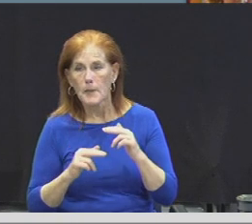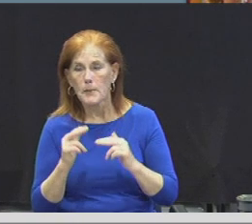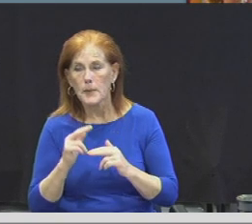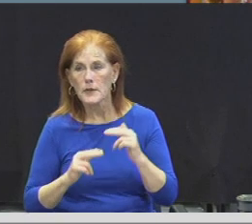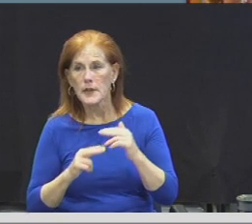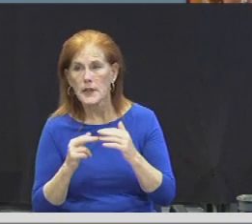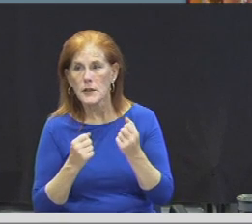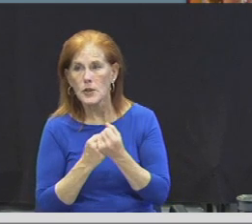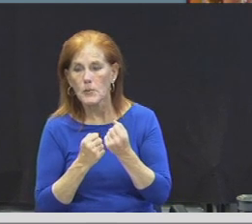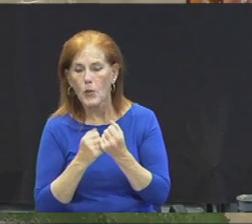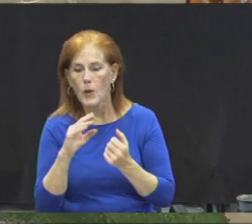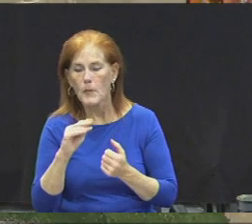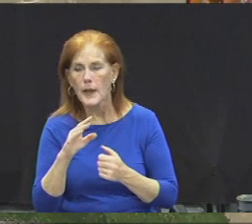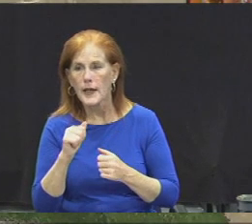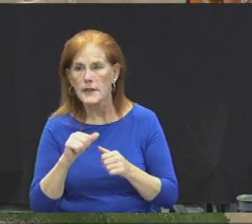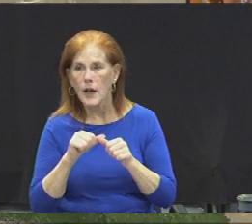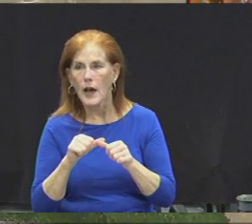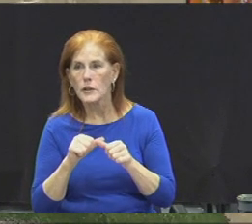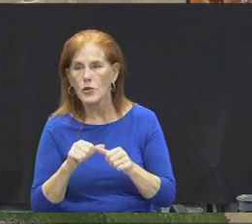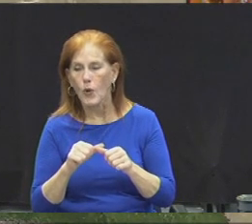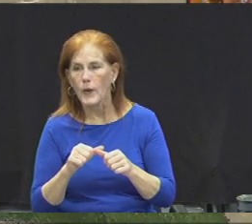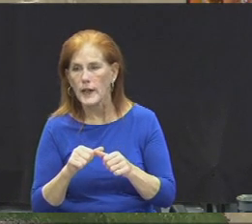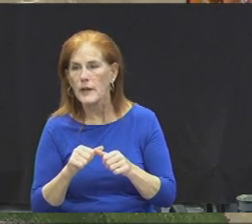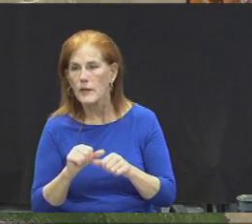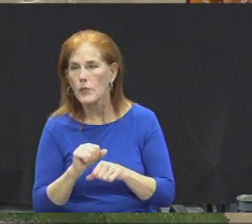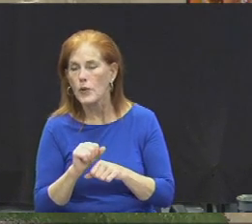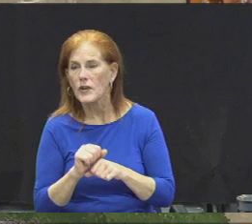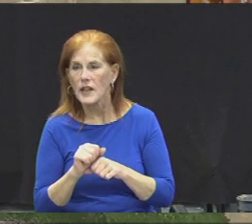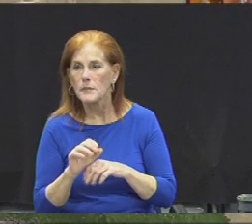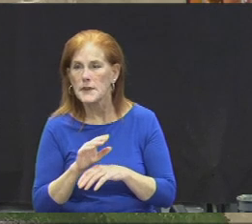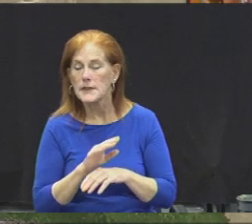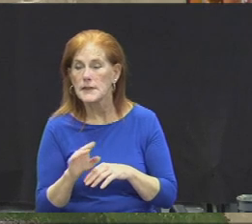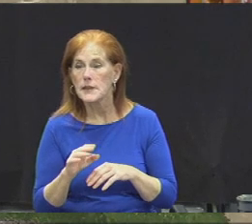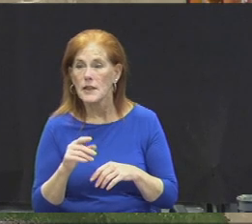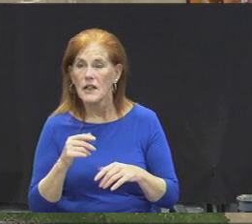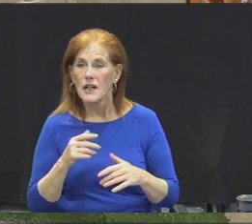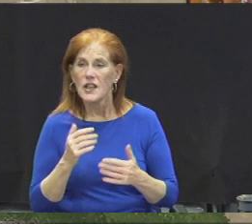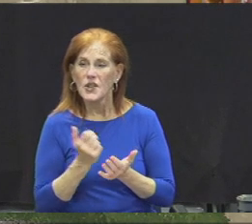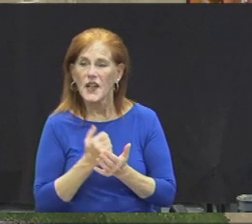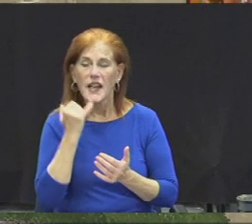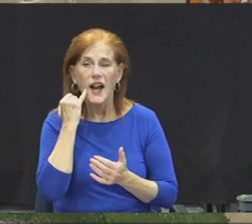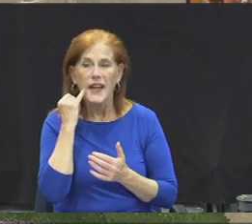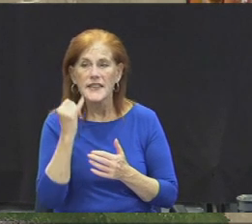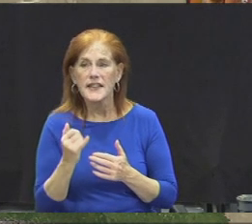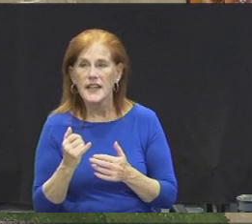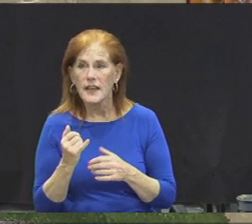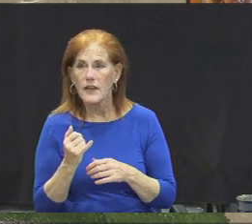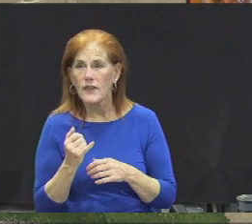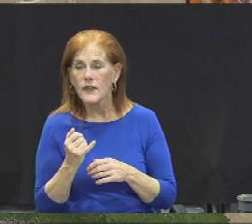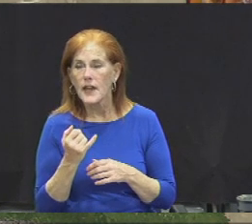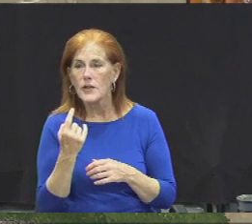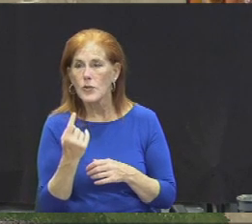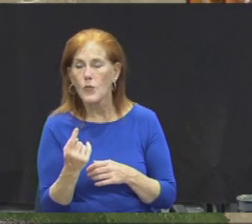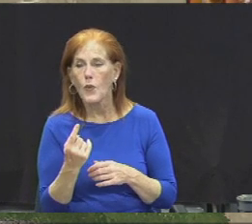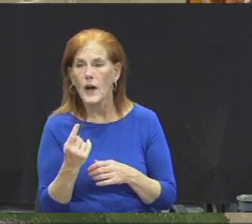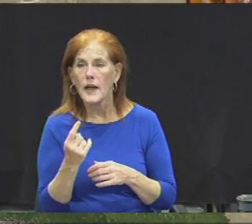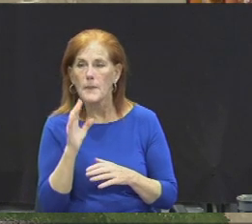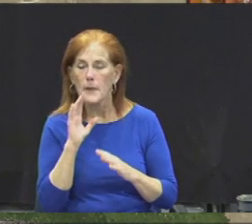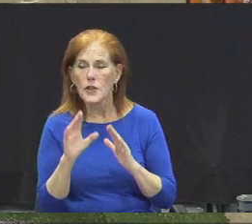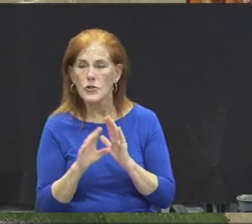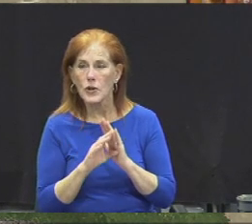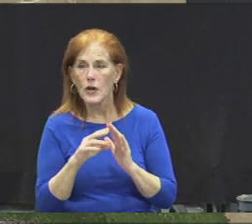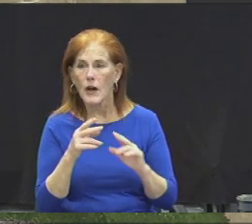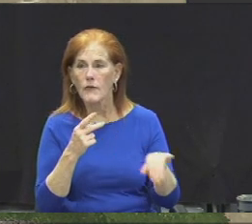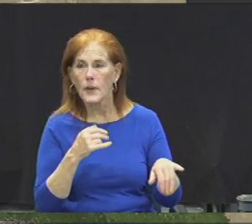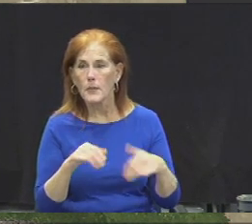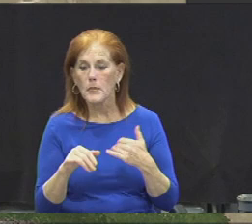ongoing operations. You can get a sense of, this is just sort of one emblematic image from the playground in Lewis and